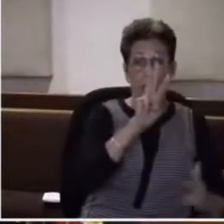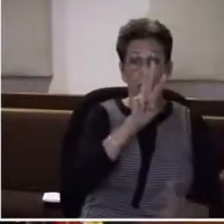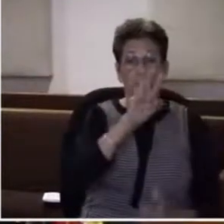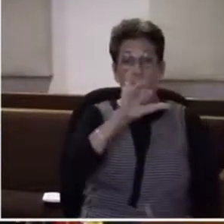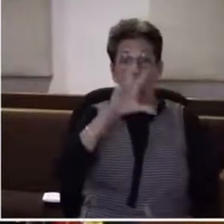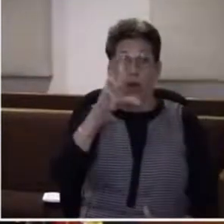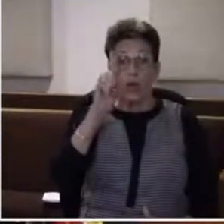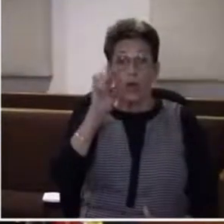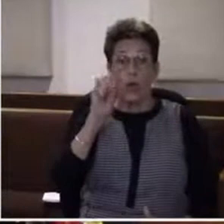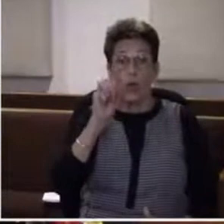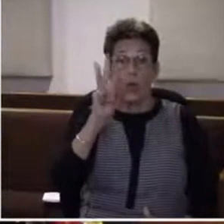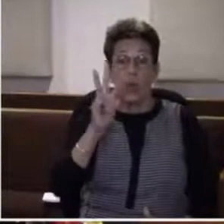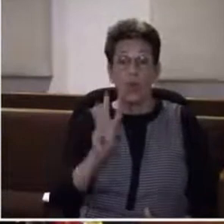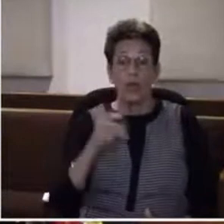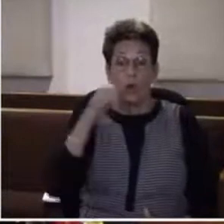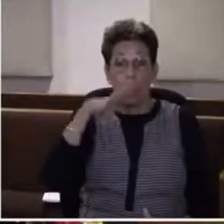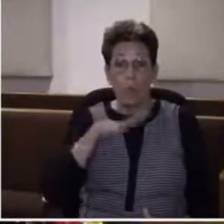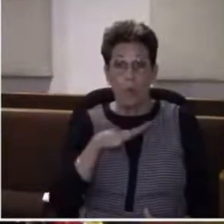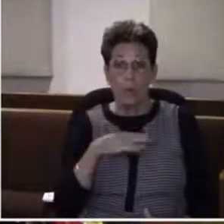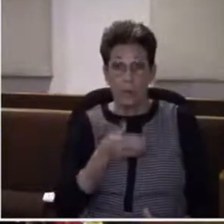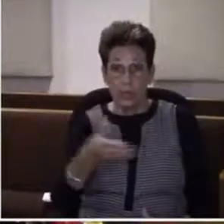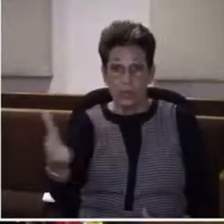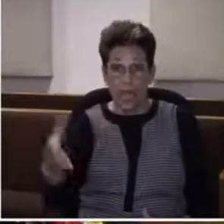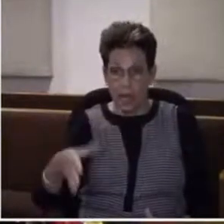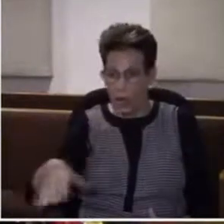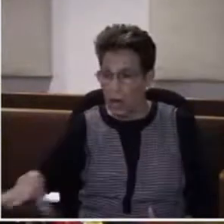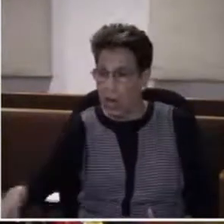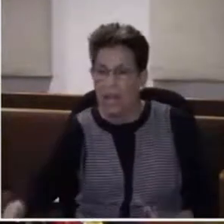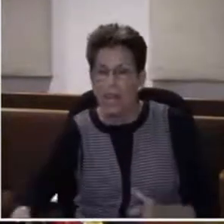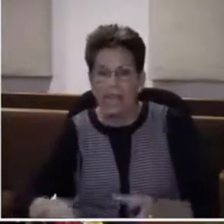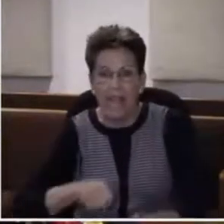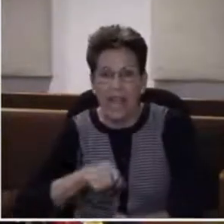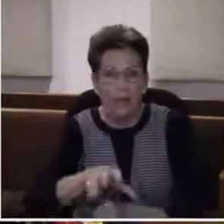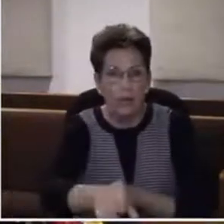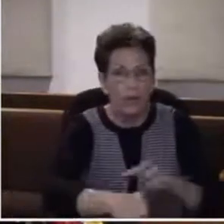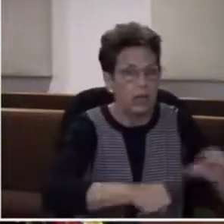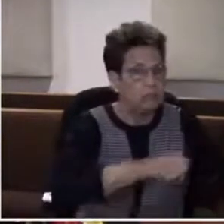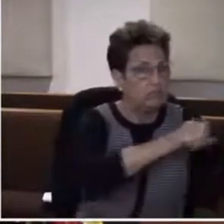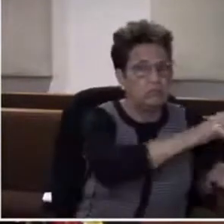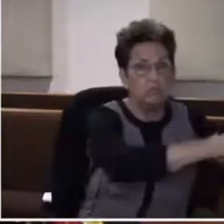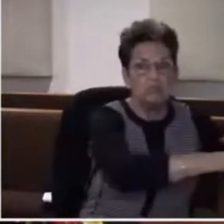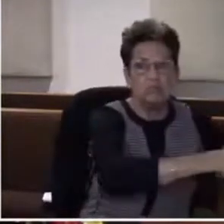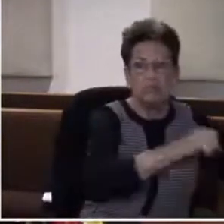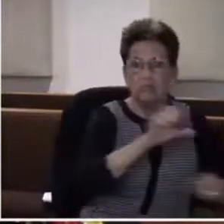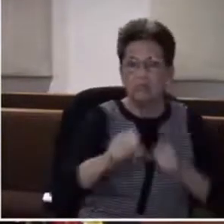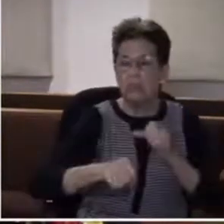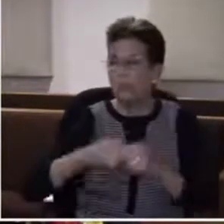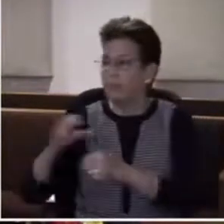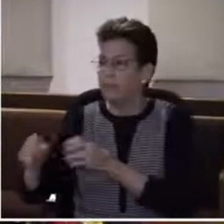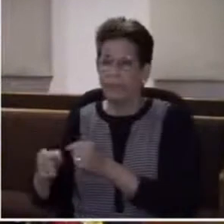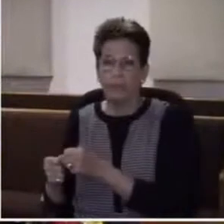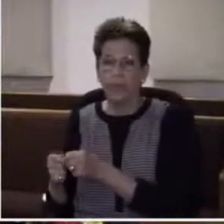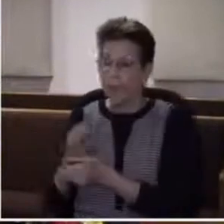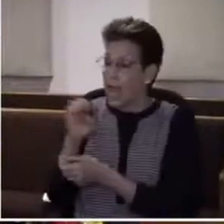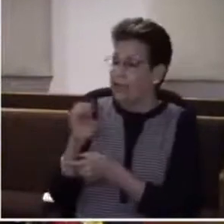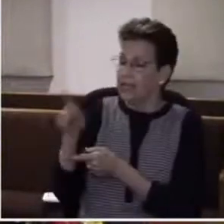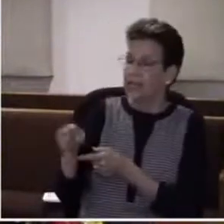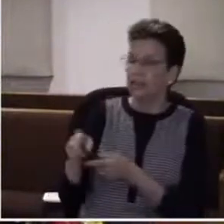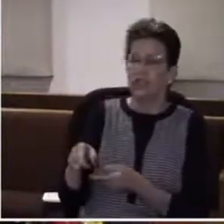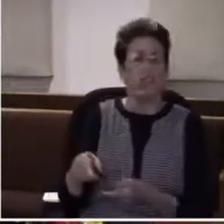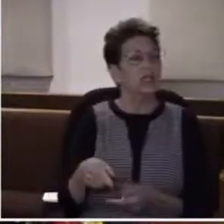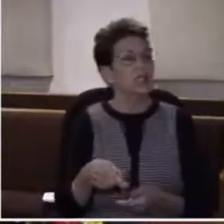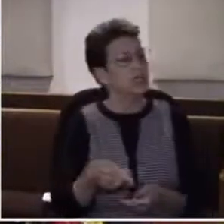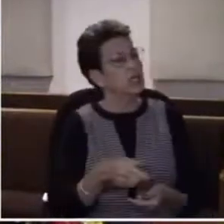of sticks. And he called to her and said, fetch me, I pray thee, a little water in a vessel that I